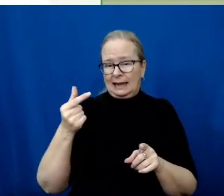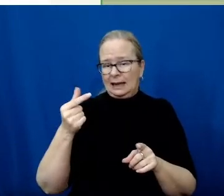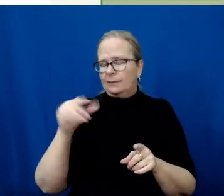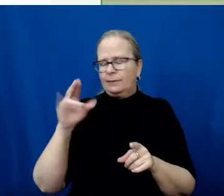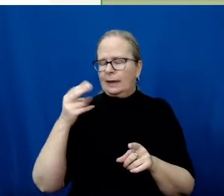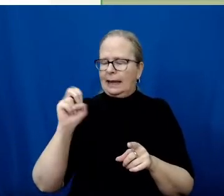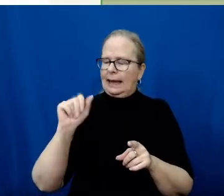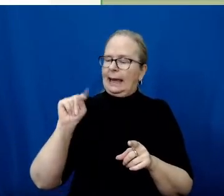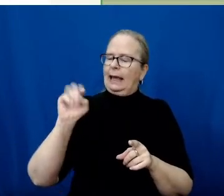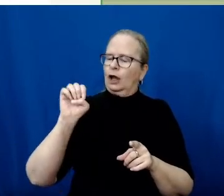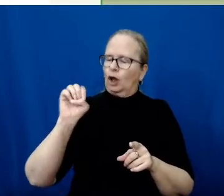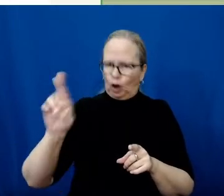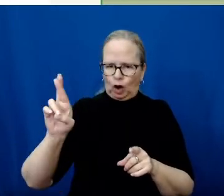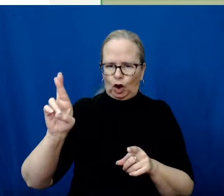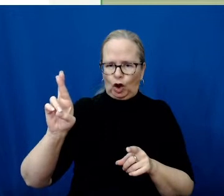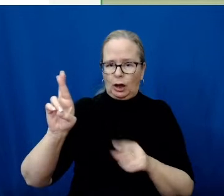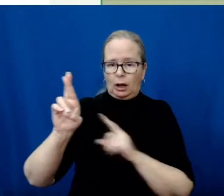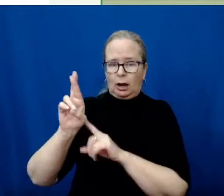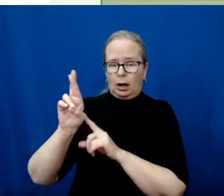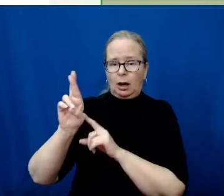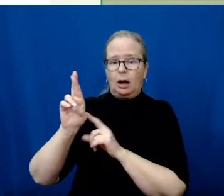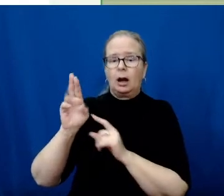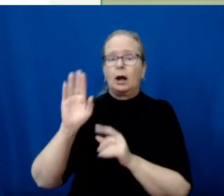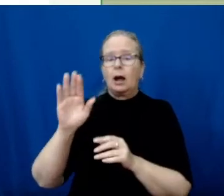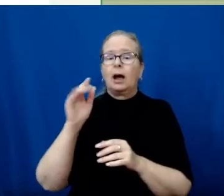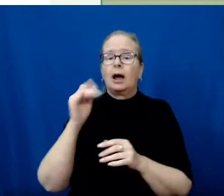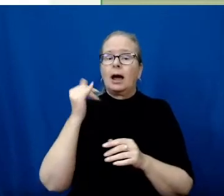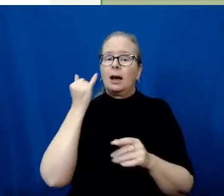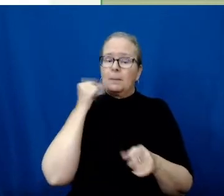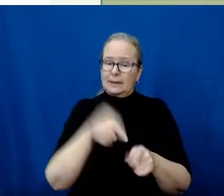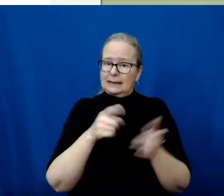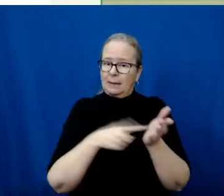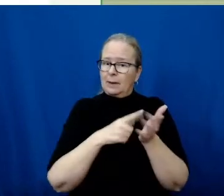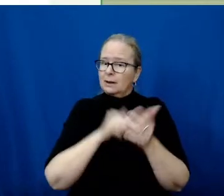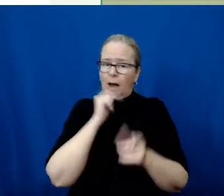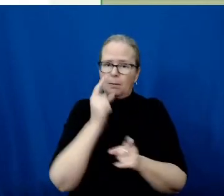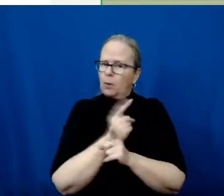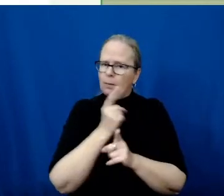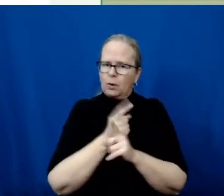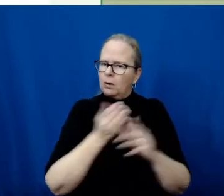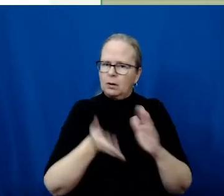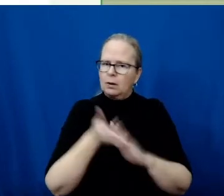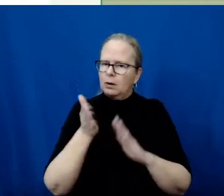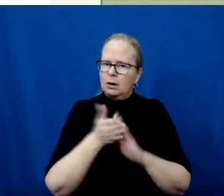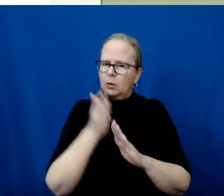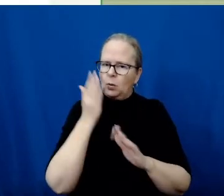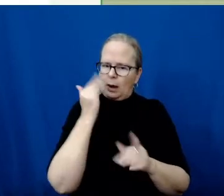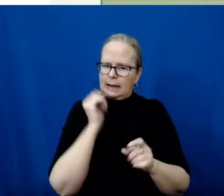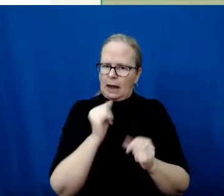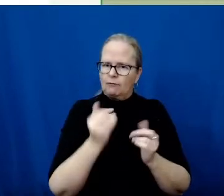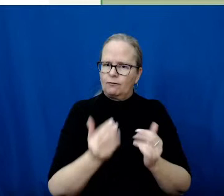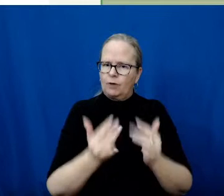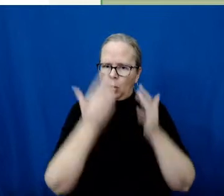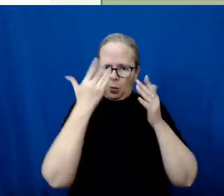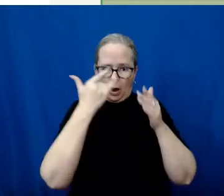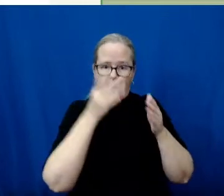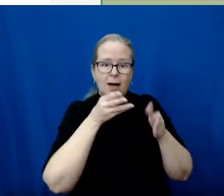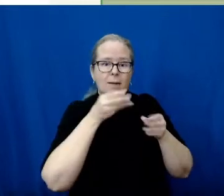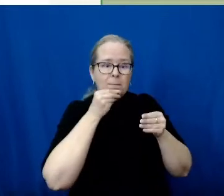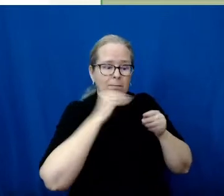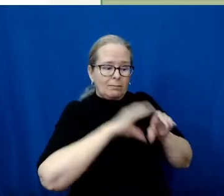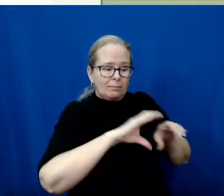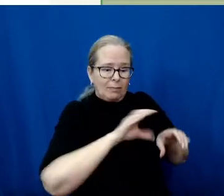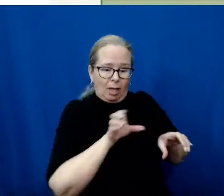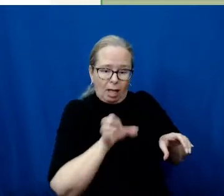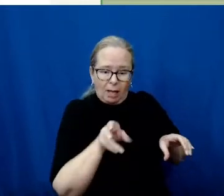operated. And so you want to follow the manufacturer's instructions on them. So just be very careful with them. But again, this is short term. This isn't permanent